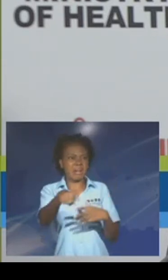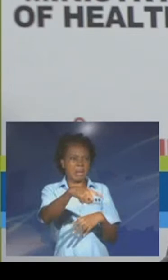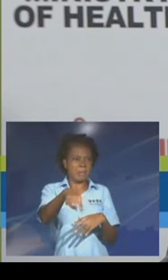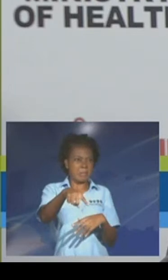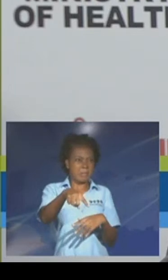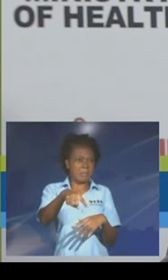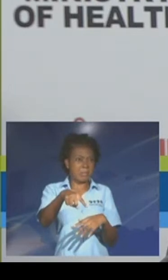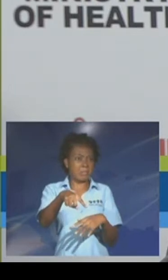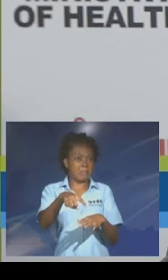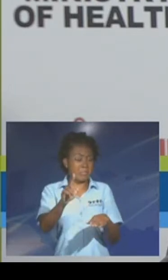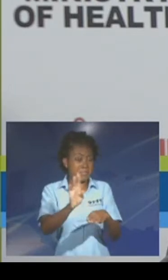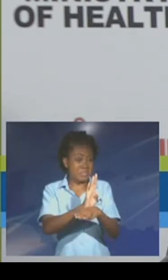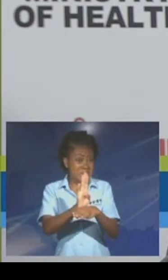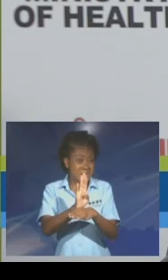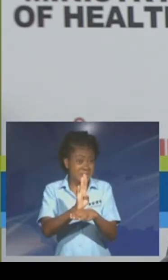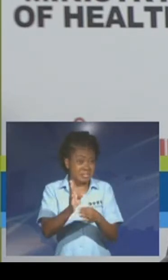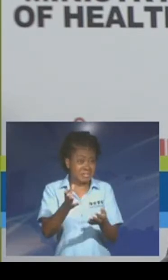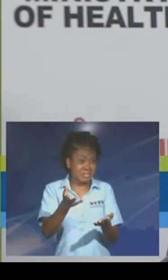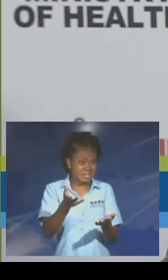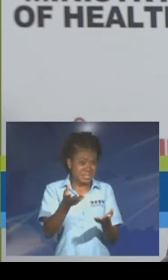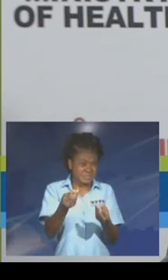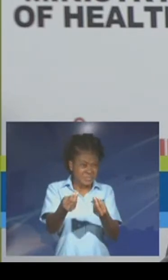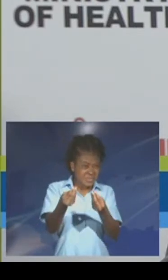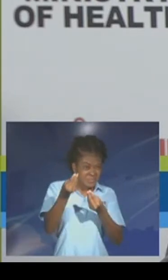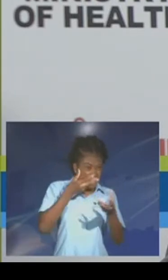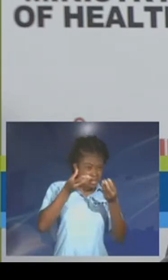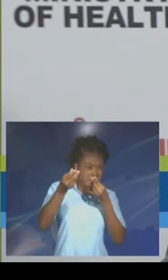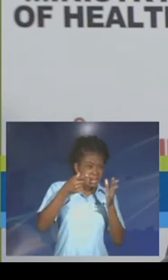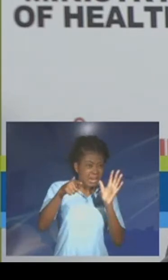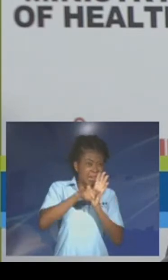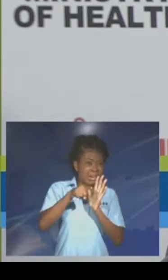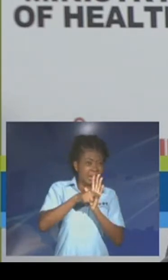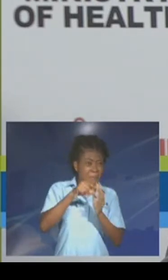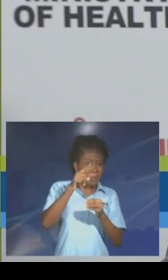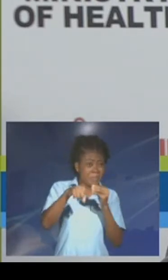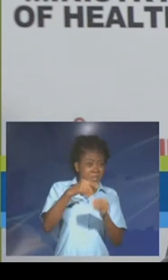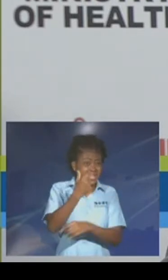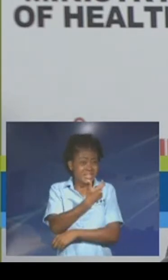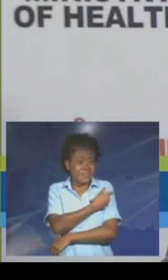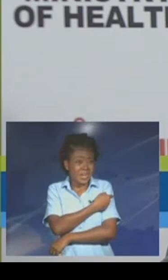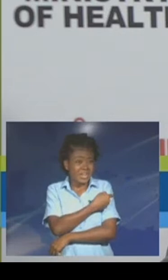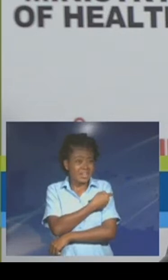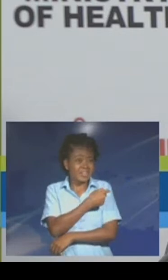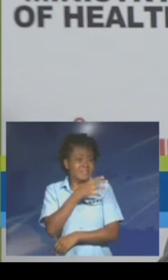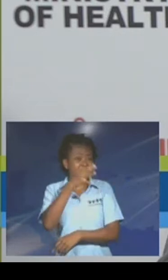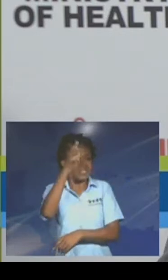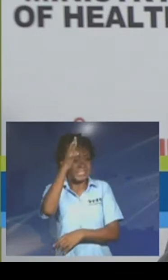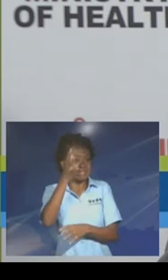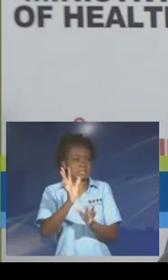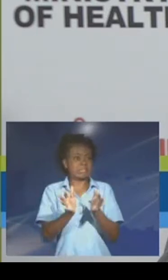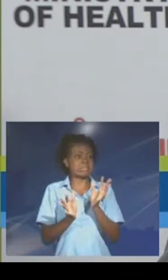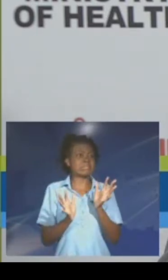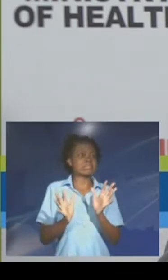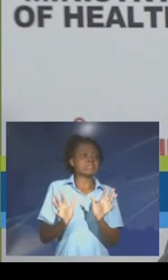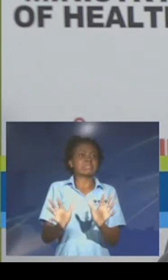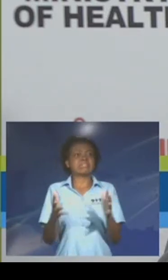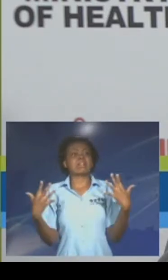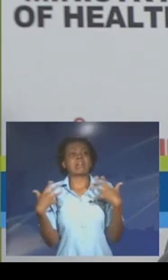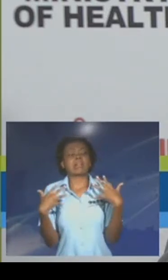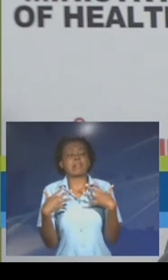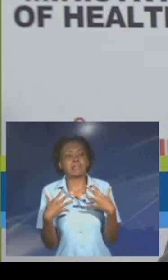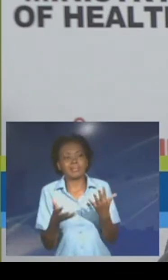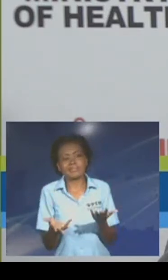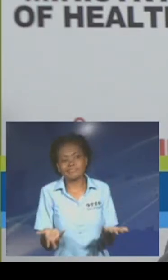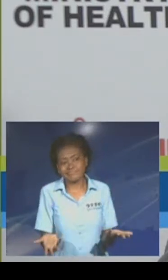nothing that we can do about that. I have spoken about those misguided opinions being put out there.